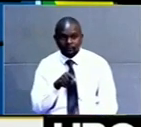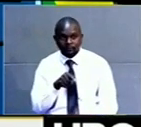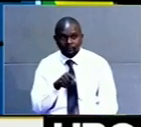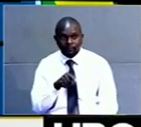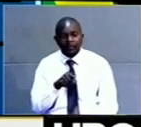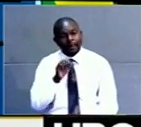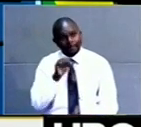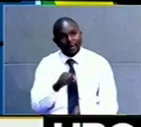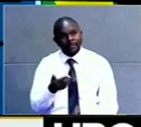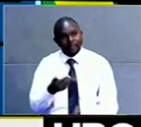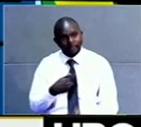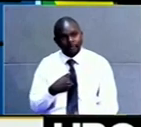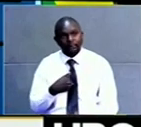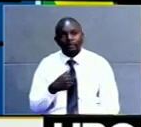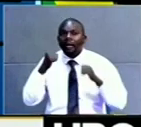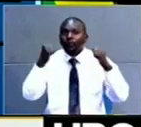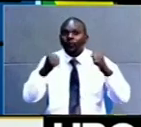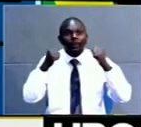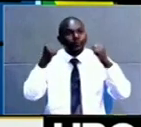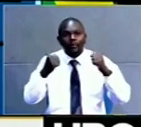There should be no processions